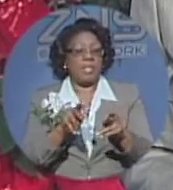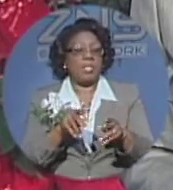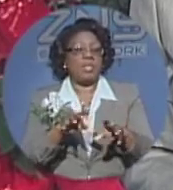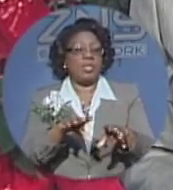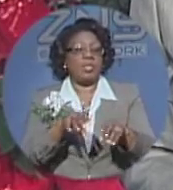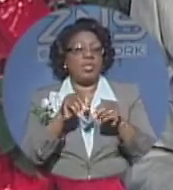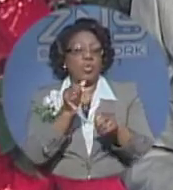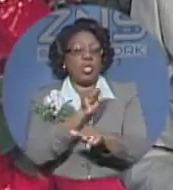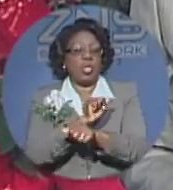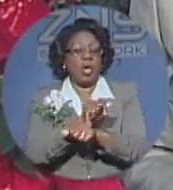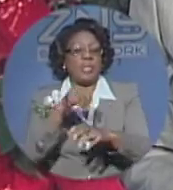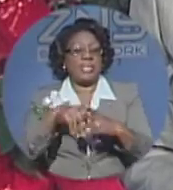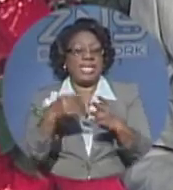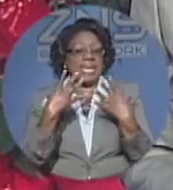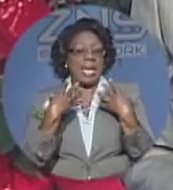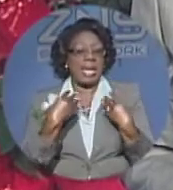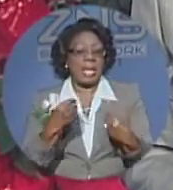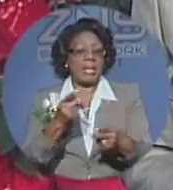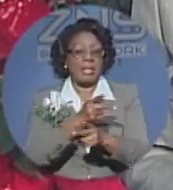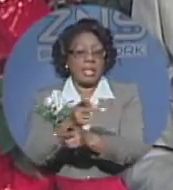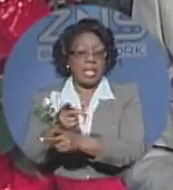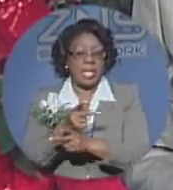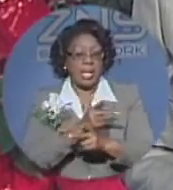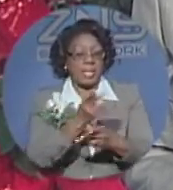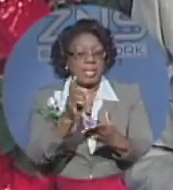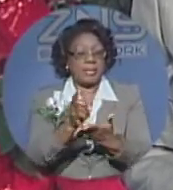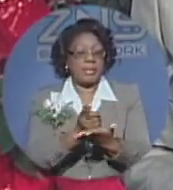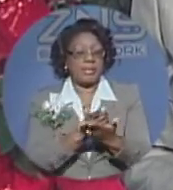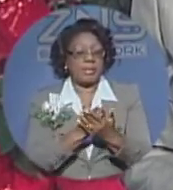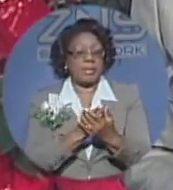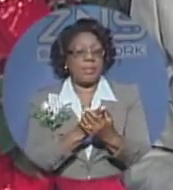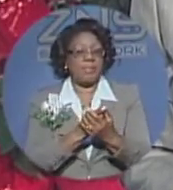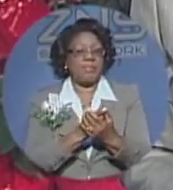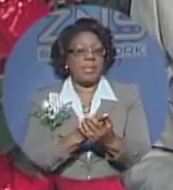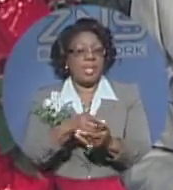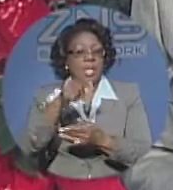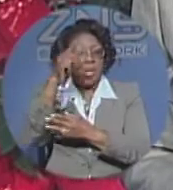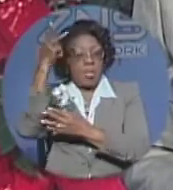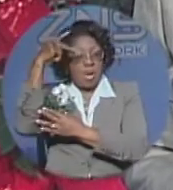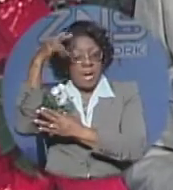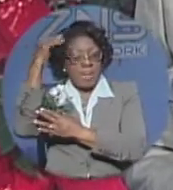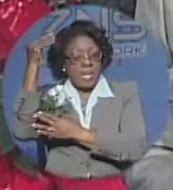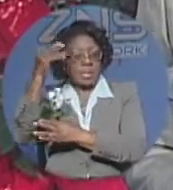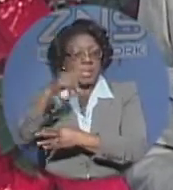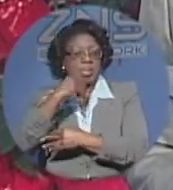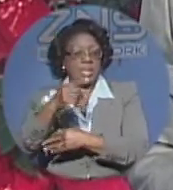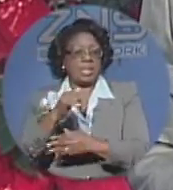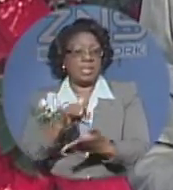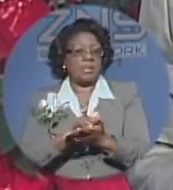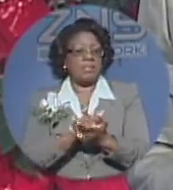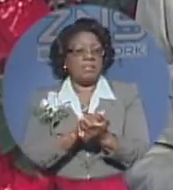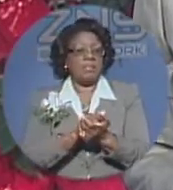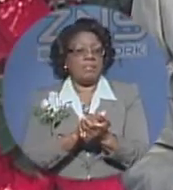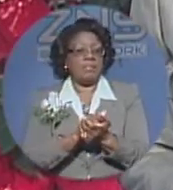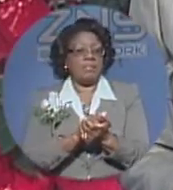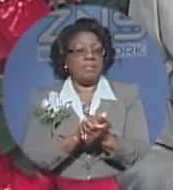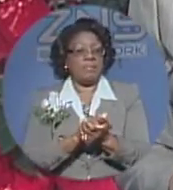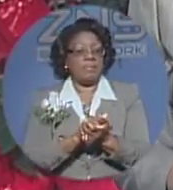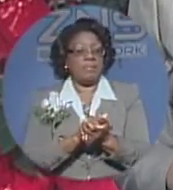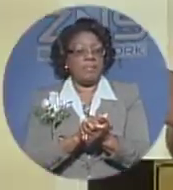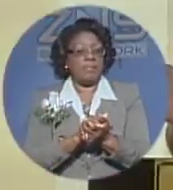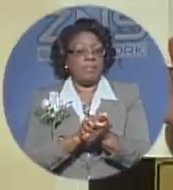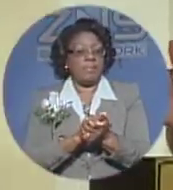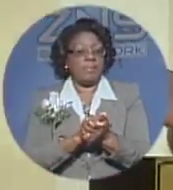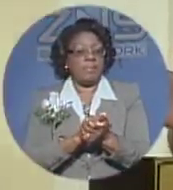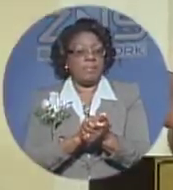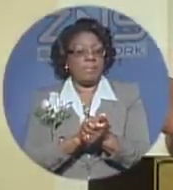those successful candidates heard from Prime Minister Hubert Ingraham on the plan to restore confidence in a limited job market.